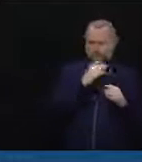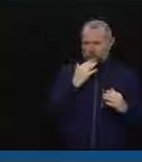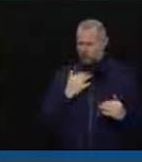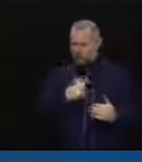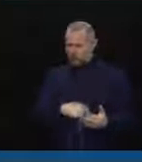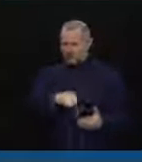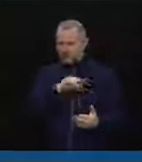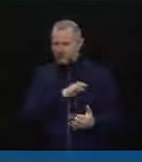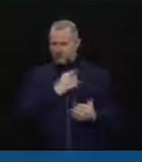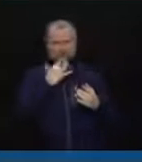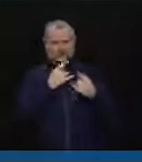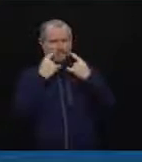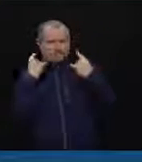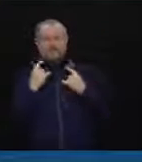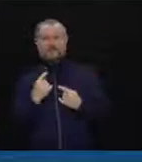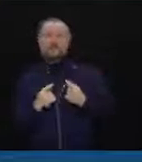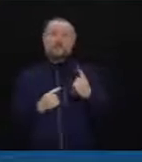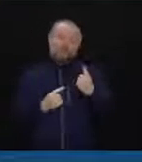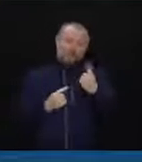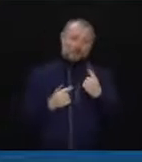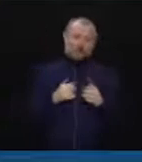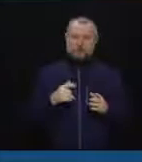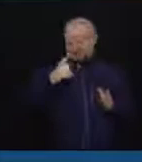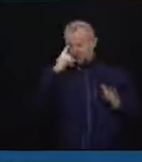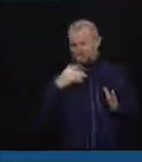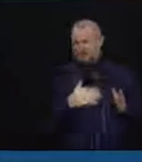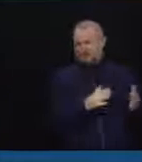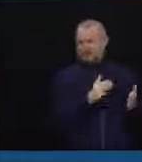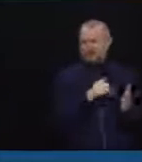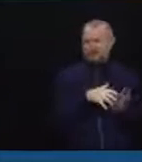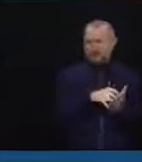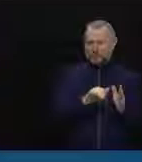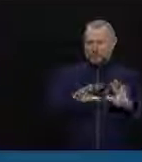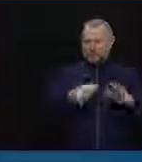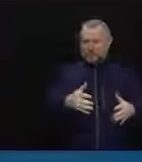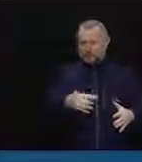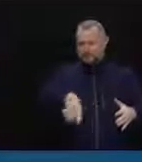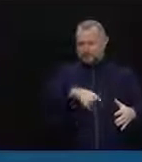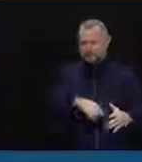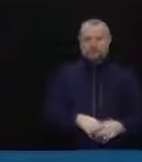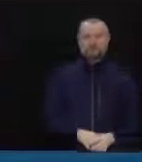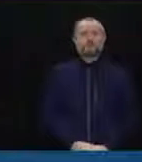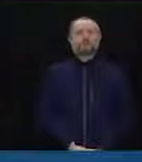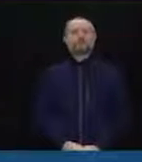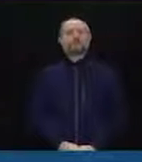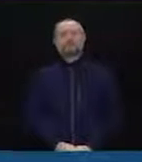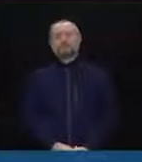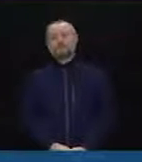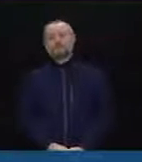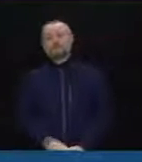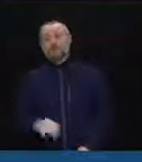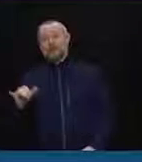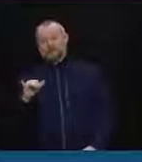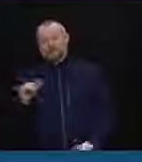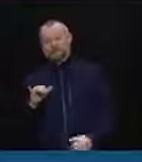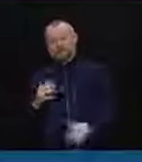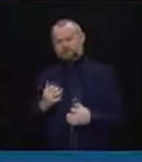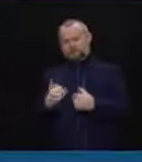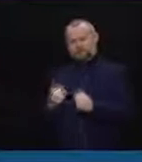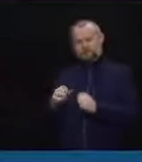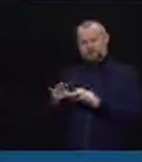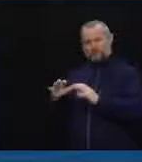populations. Also, you know, the shortage of workers, this has been incredible. I've really focused on